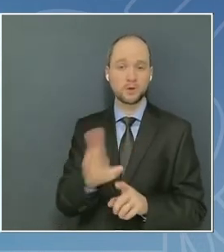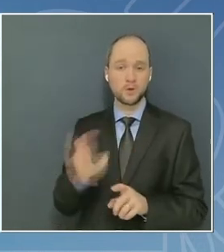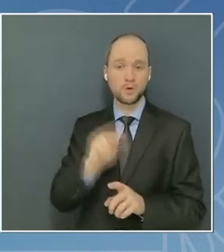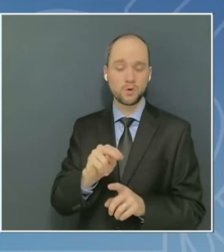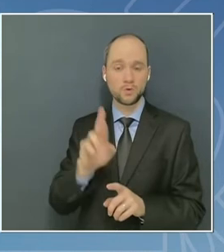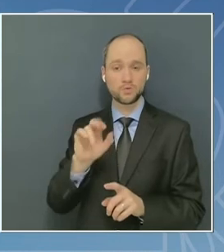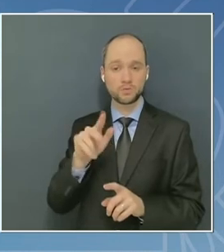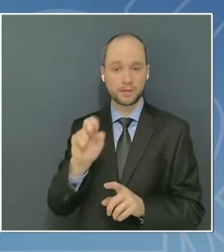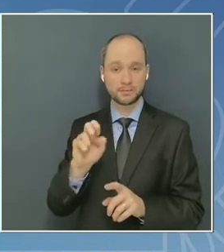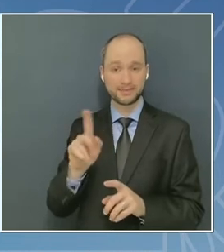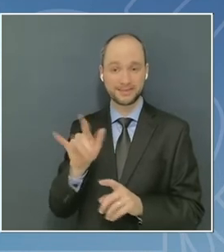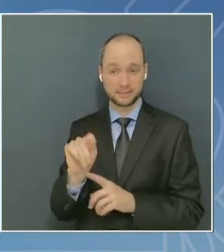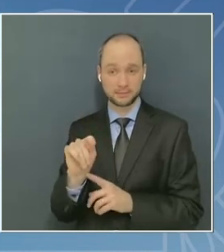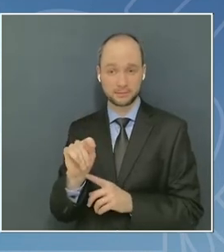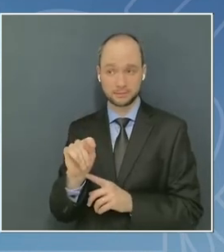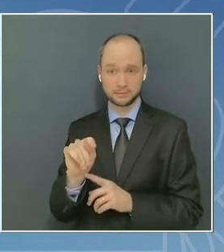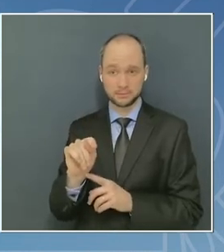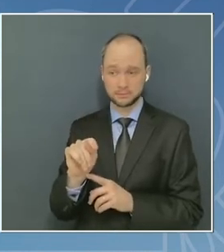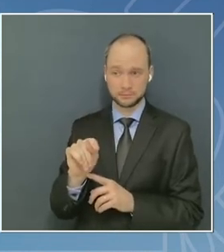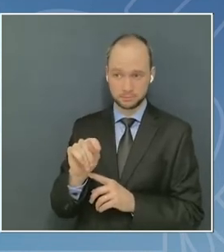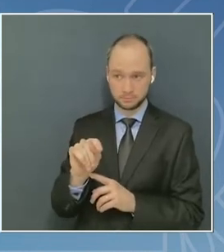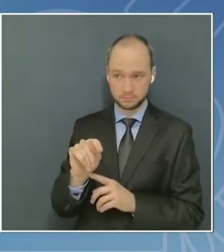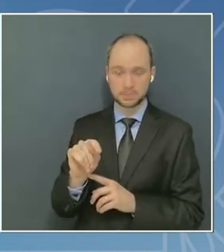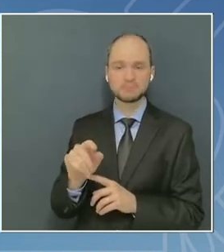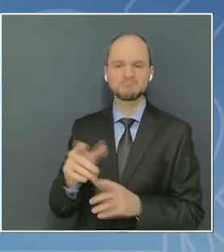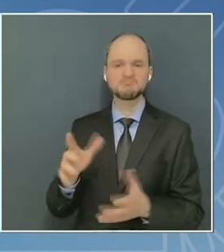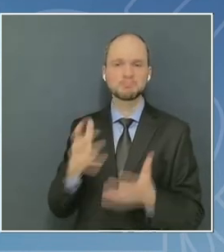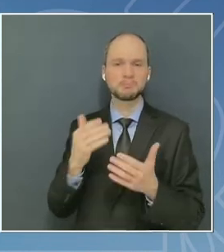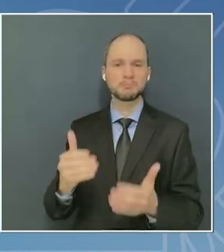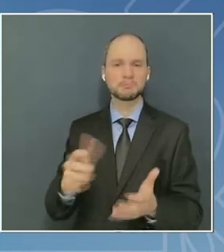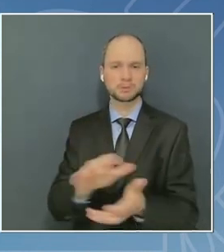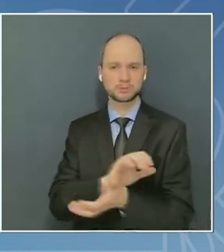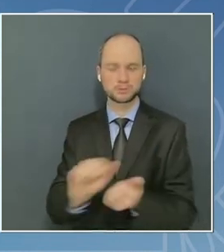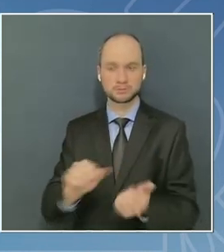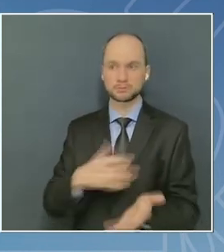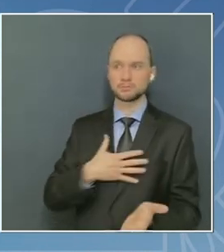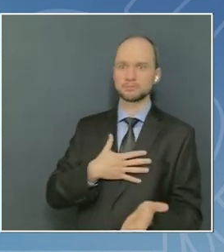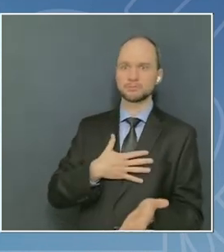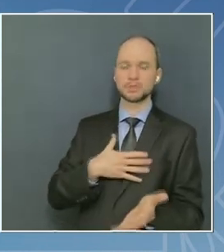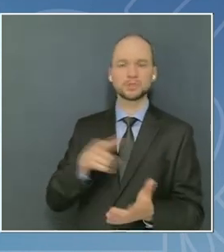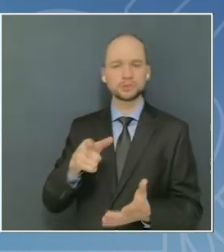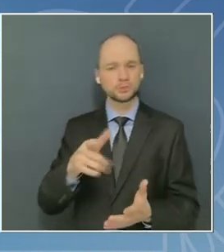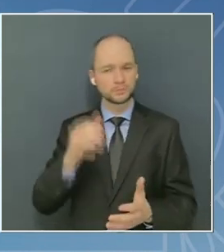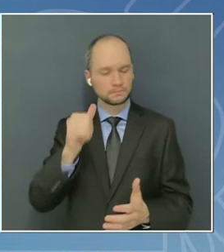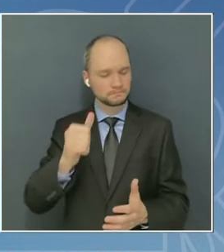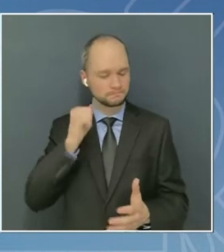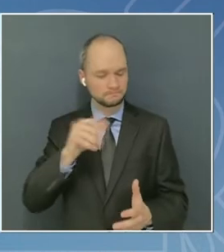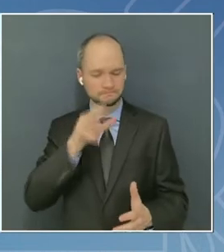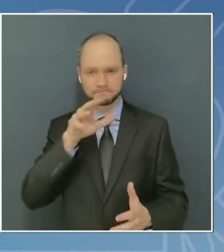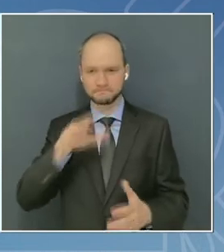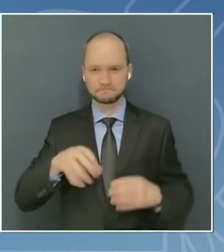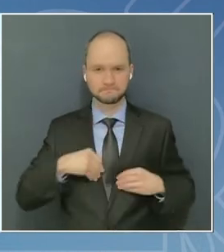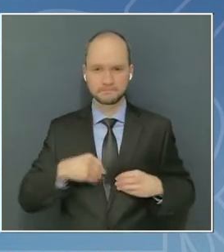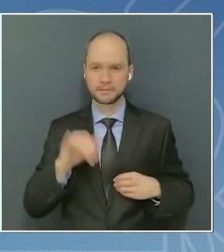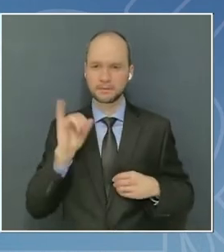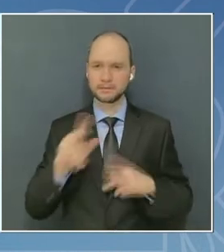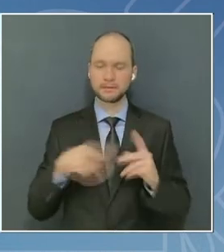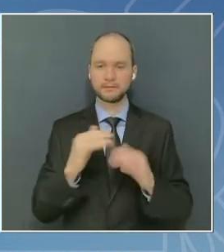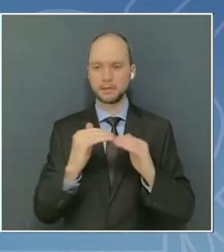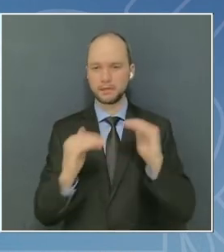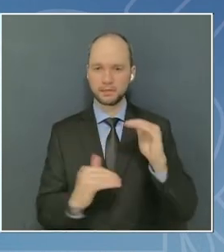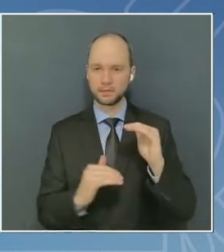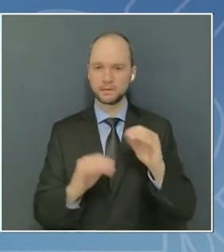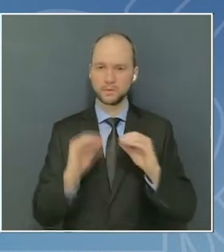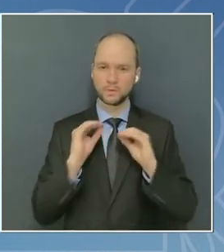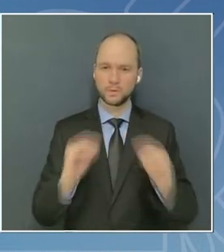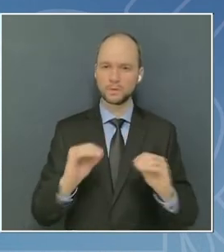destroyed. Amanda, your story is one of refusing to accept injustice and seemed rooted in your family's strength. I understand your mother